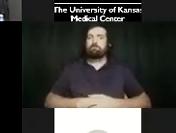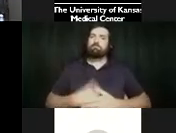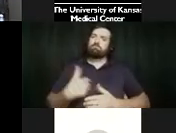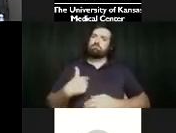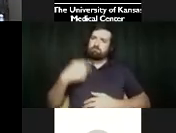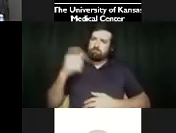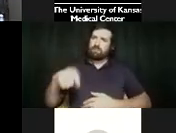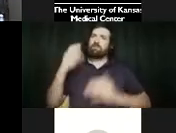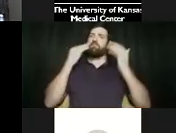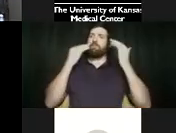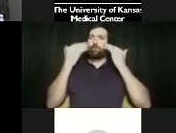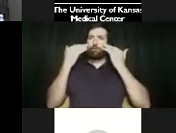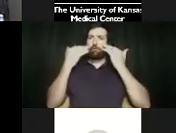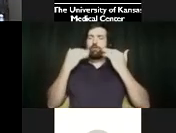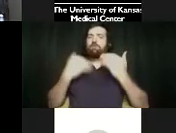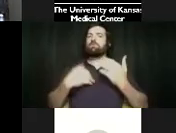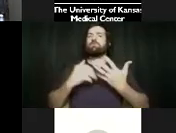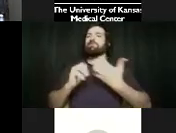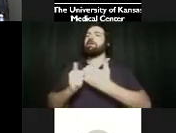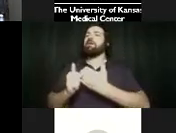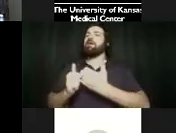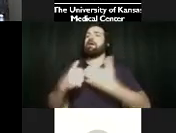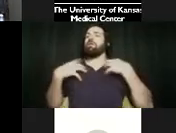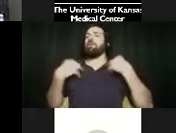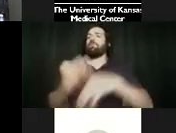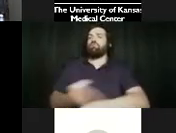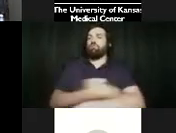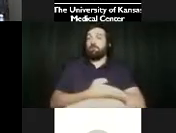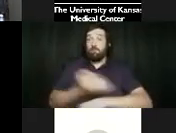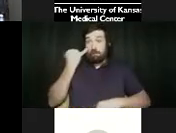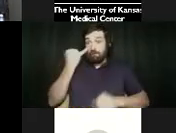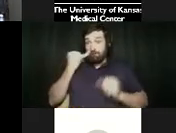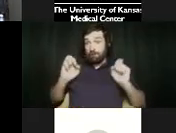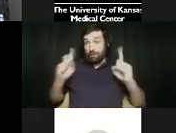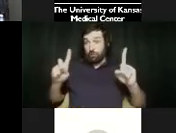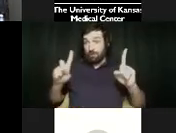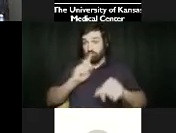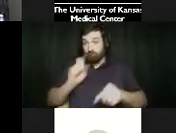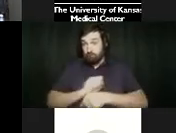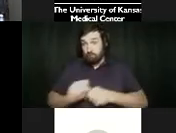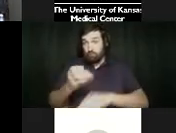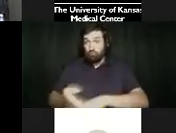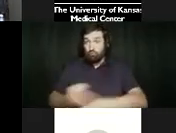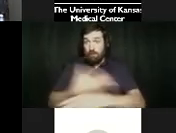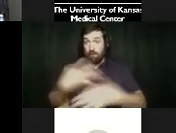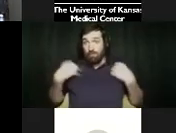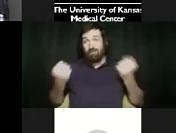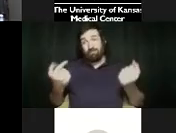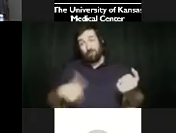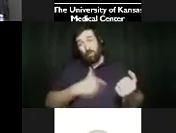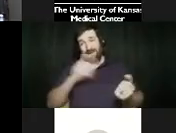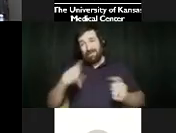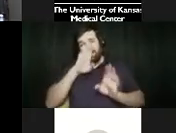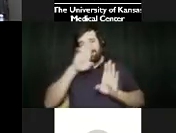what it is that actually does improve people's health. And if education is one of those, then we need to step up our game and